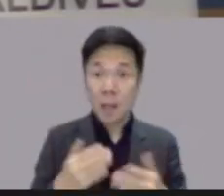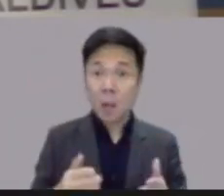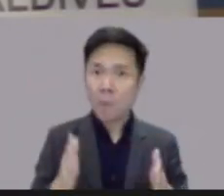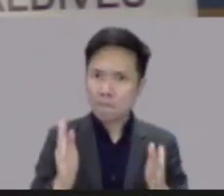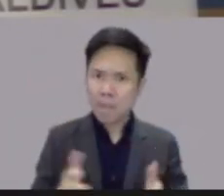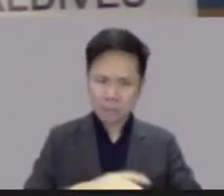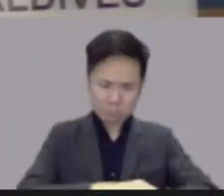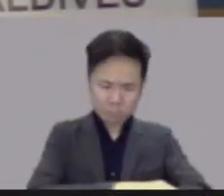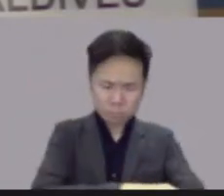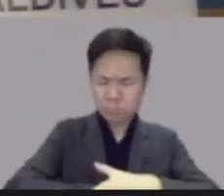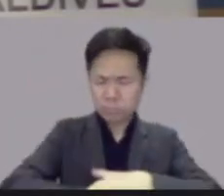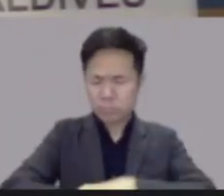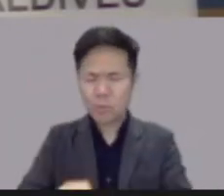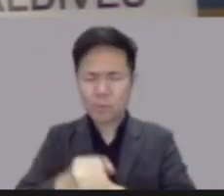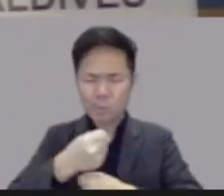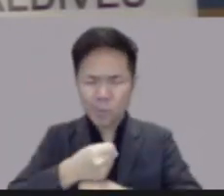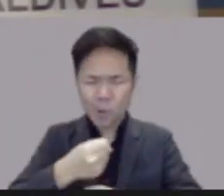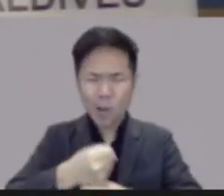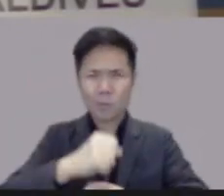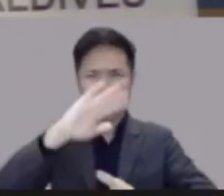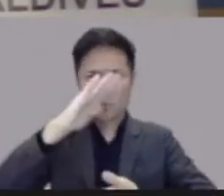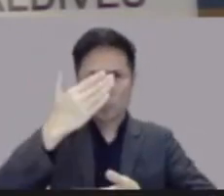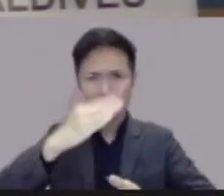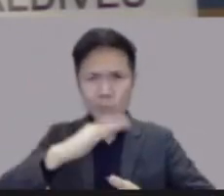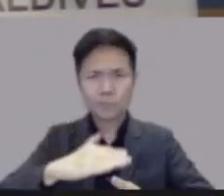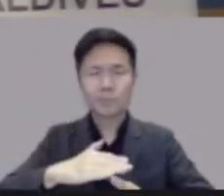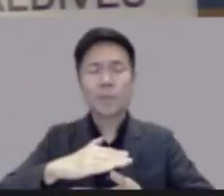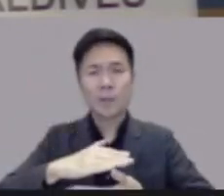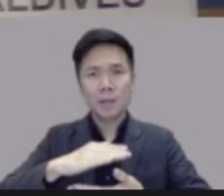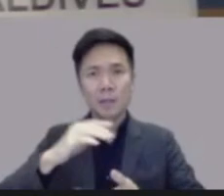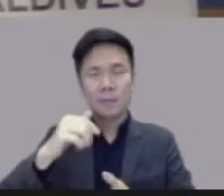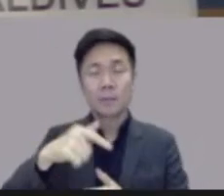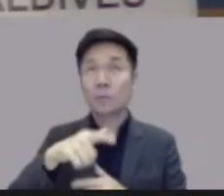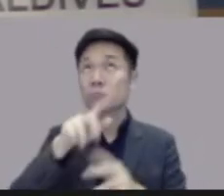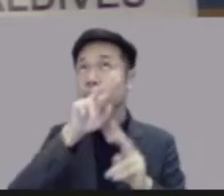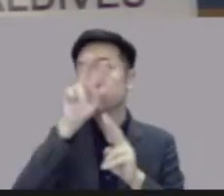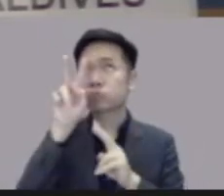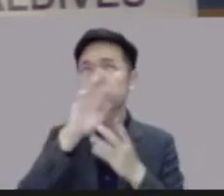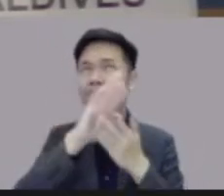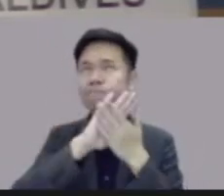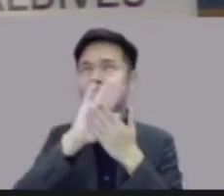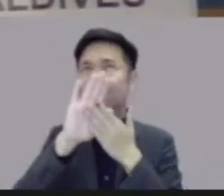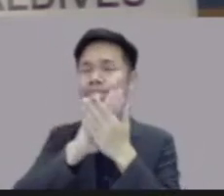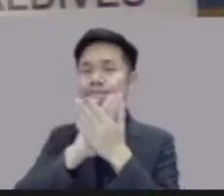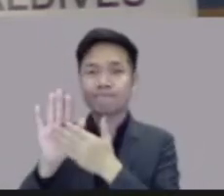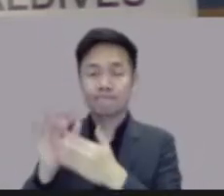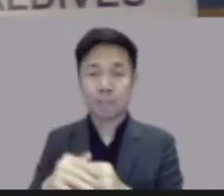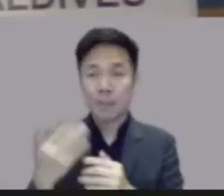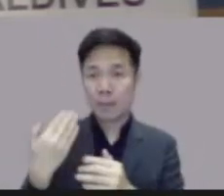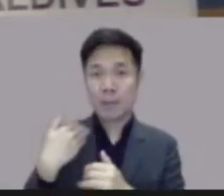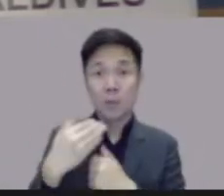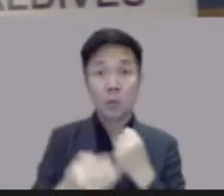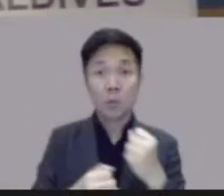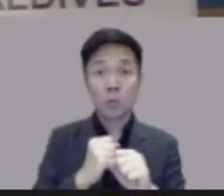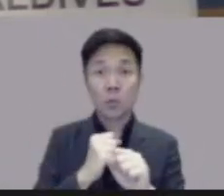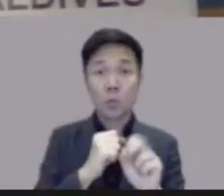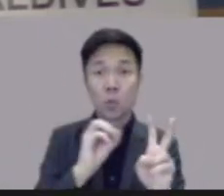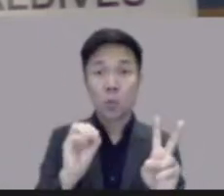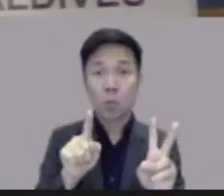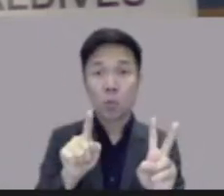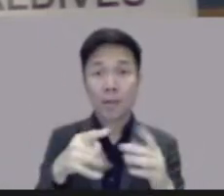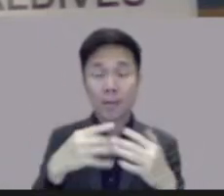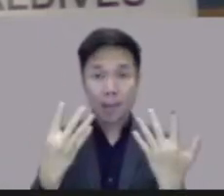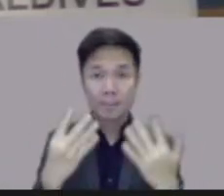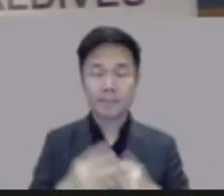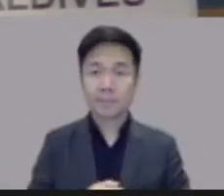pollution moldy says also updated the nationally determined contribution in 2019 in which we have set forth